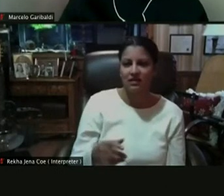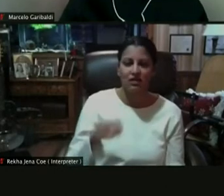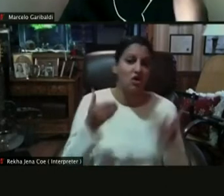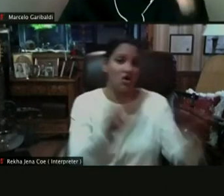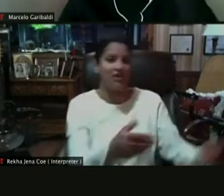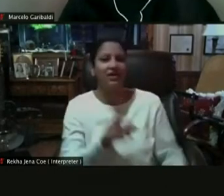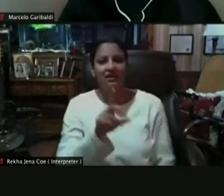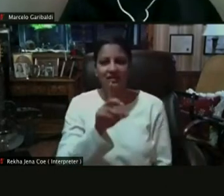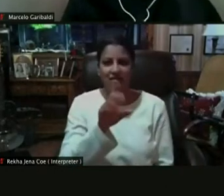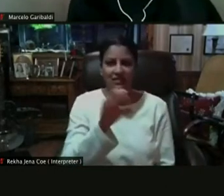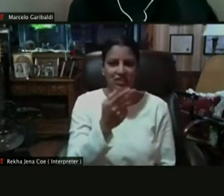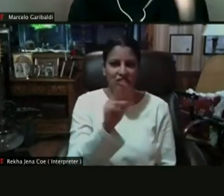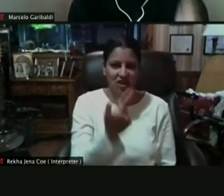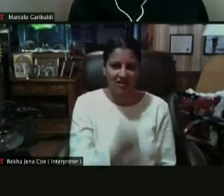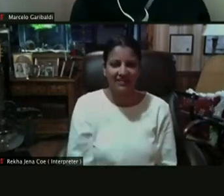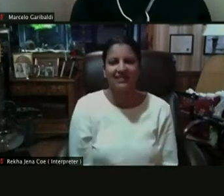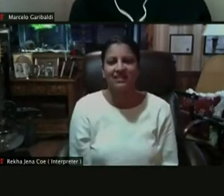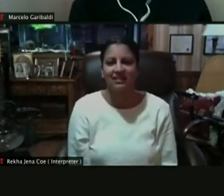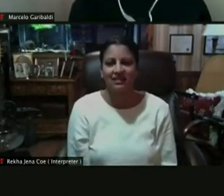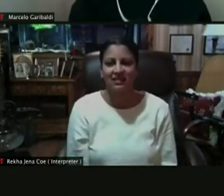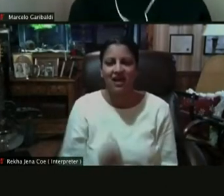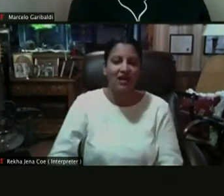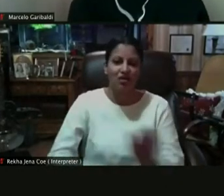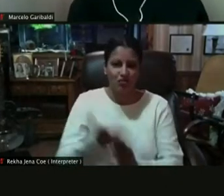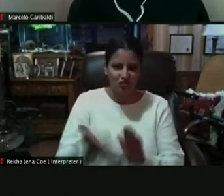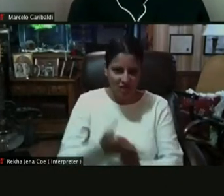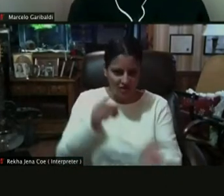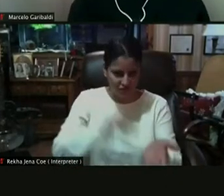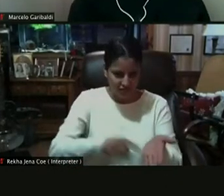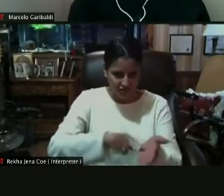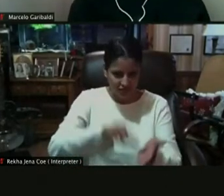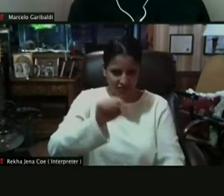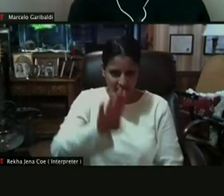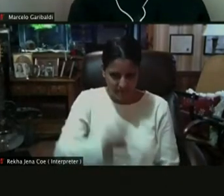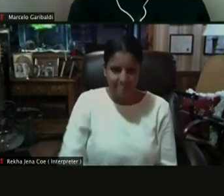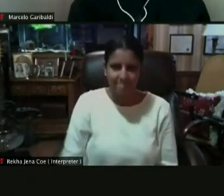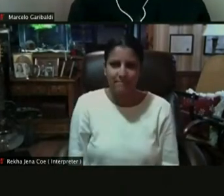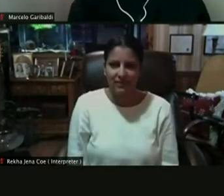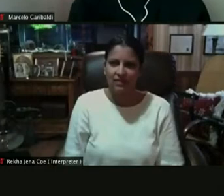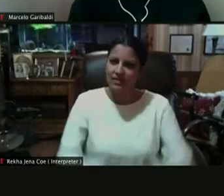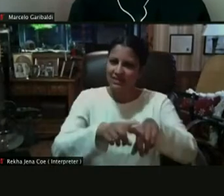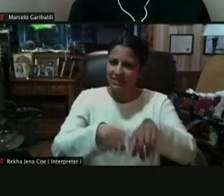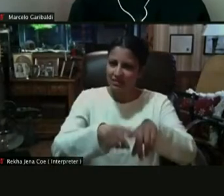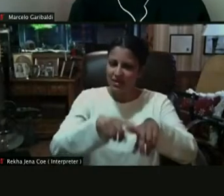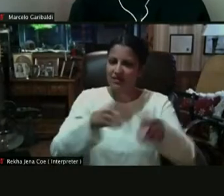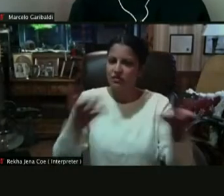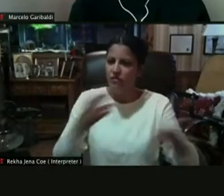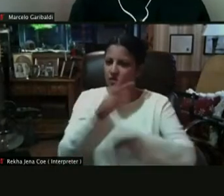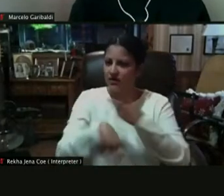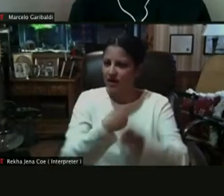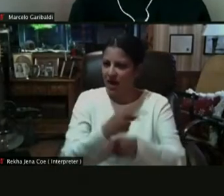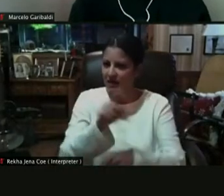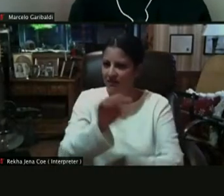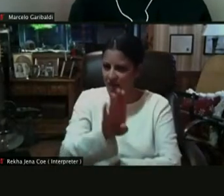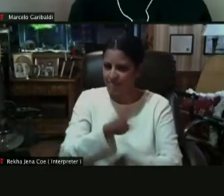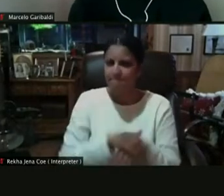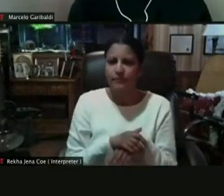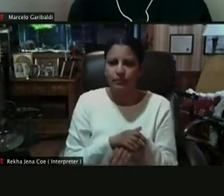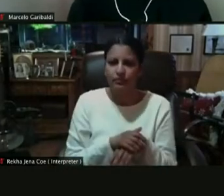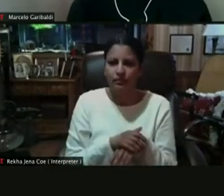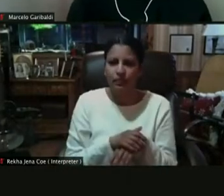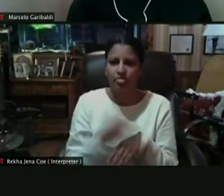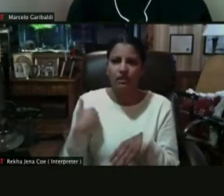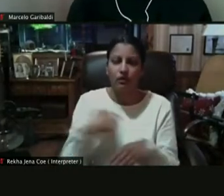Go ahead, Dr. Maisal. Research lab. So working in a research lab, it depends a little bit on what kind of lab. So we talk usually in the